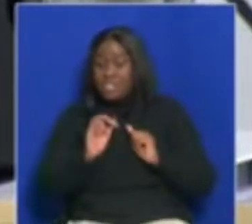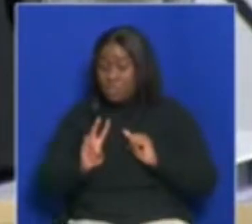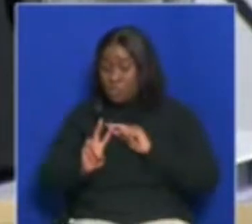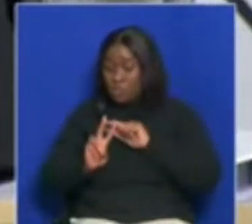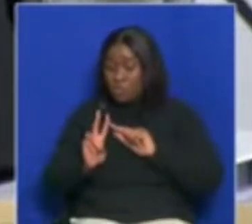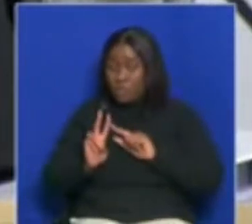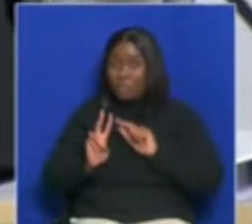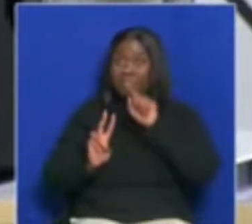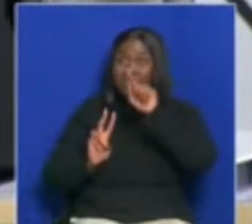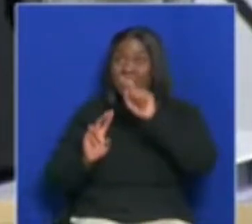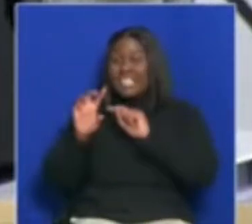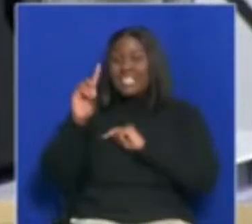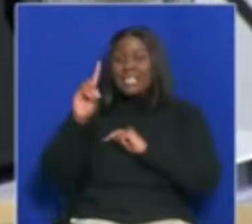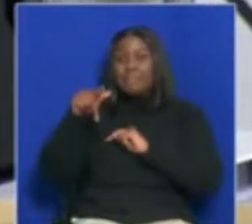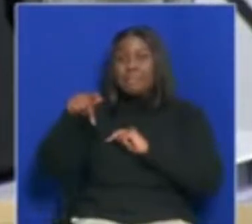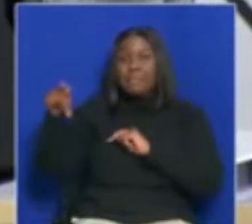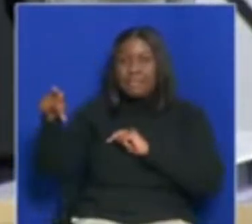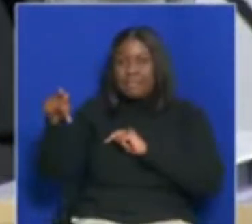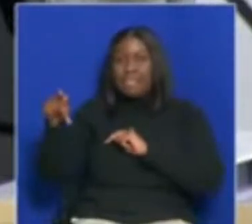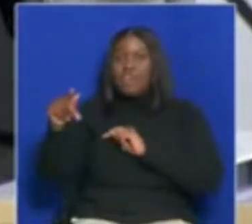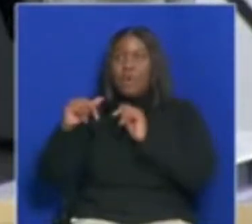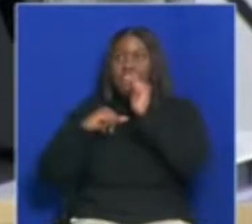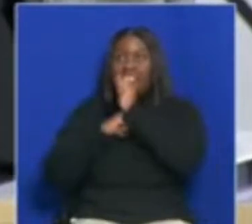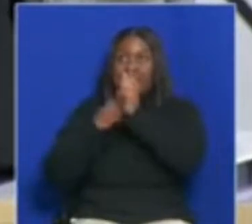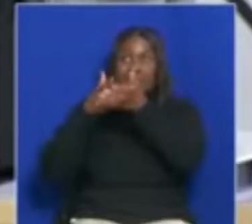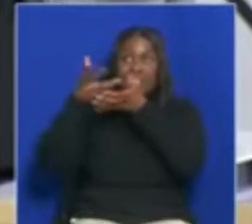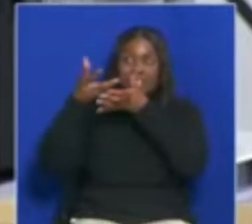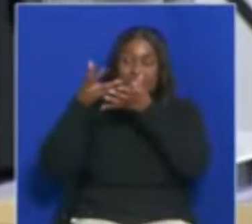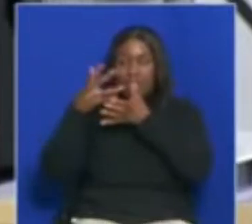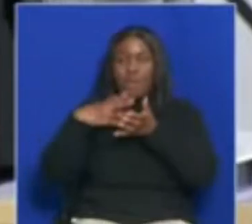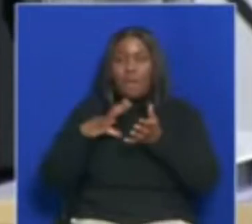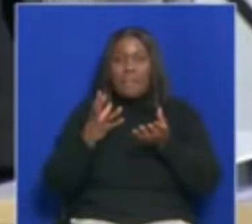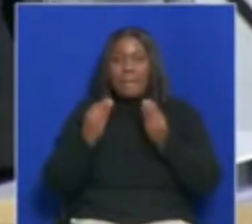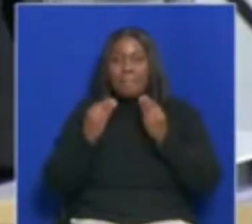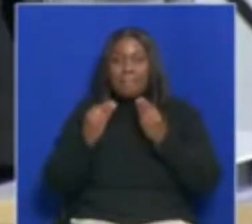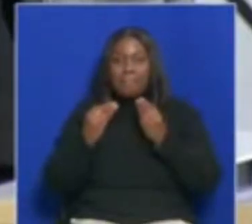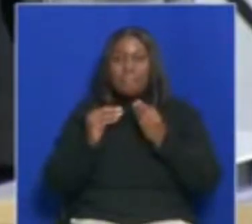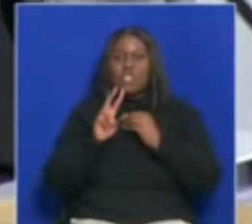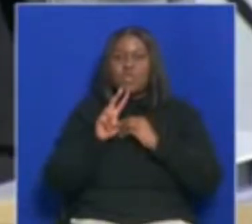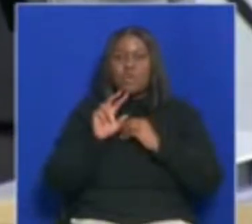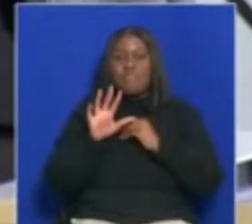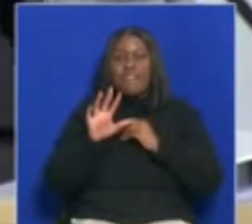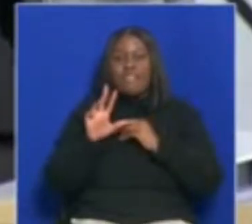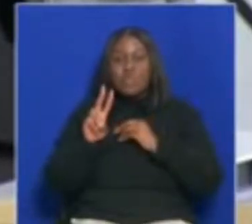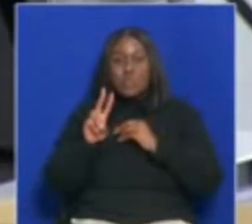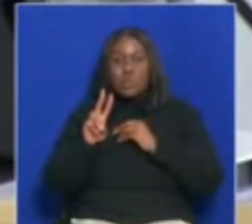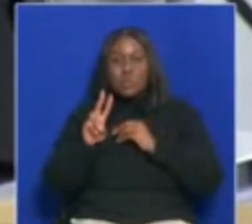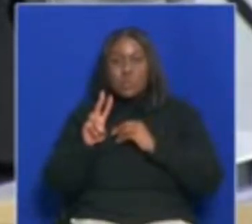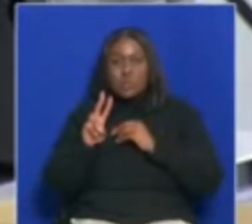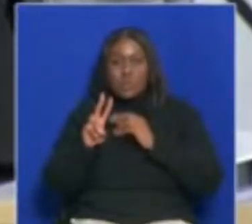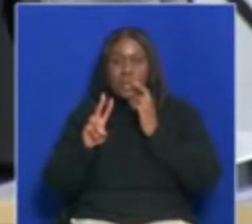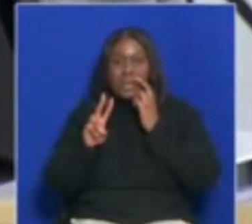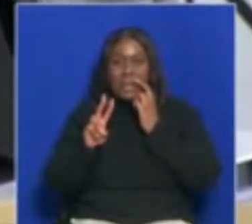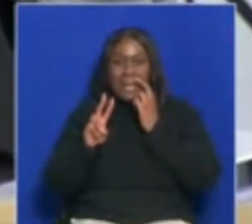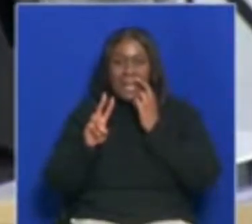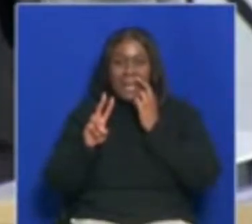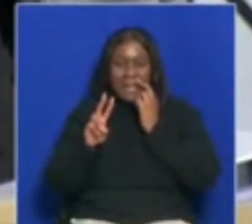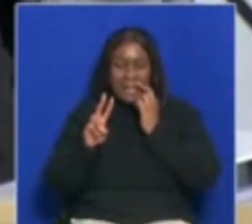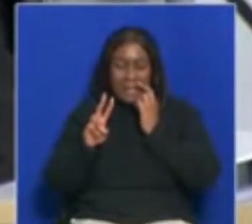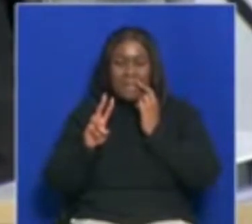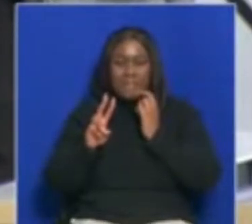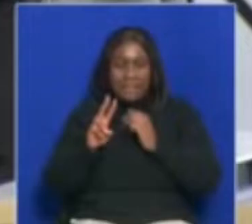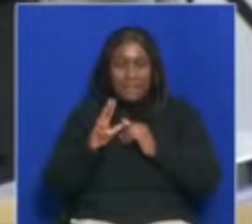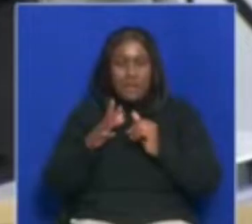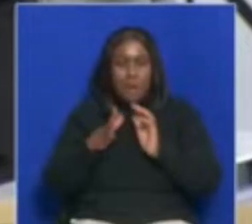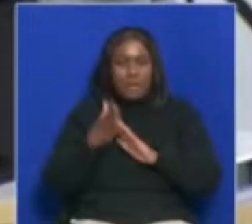do a Section 205, a 252 operation. They wanted to do a 252 operation